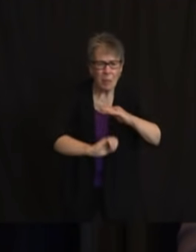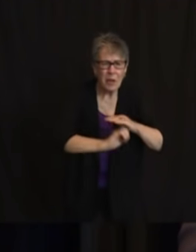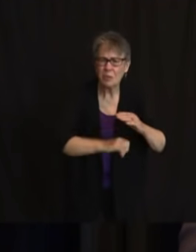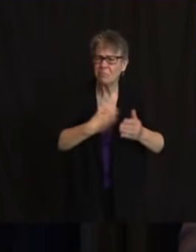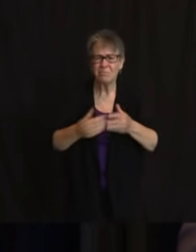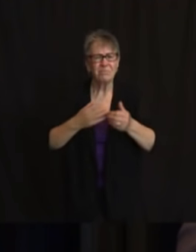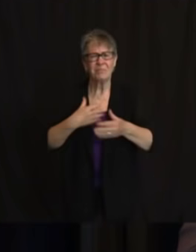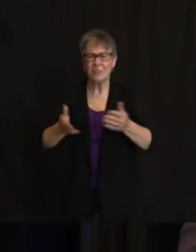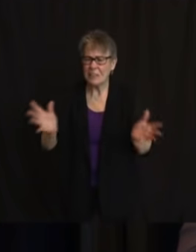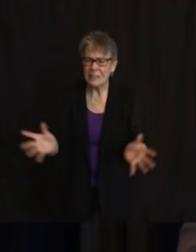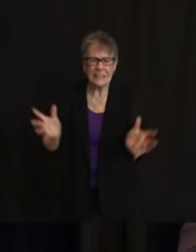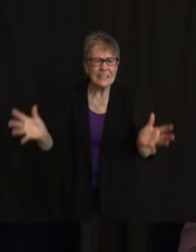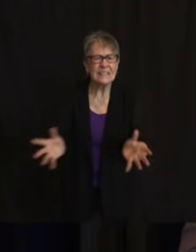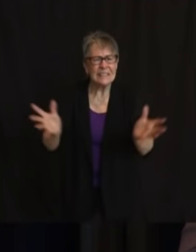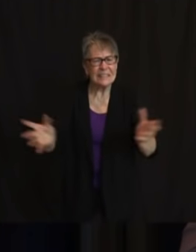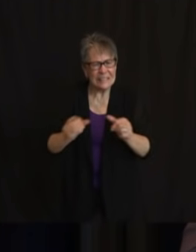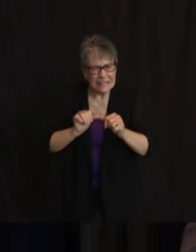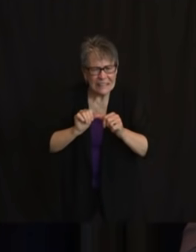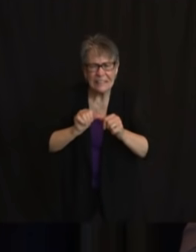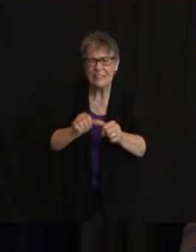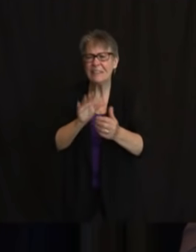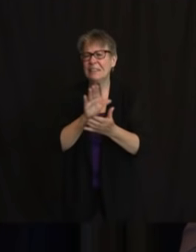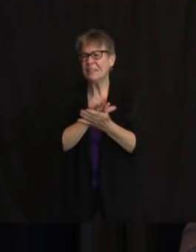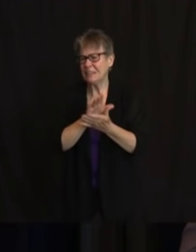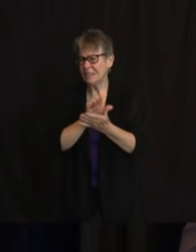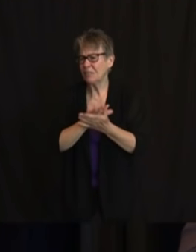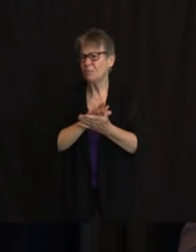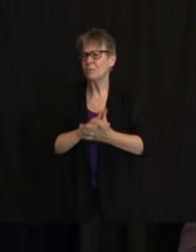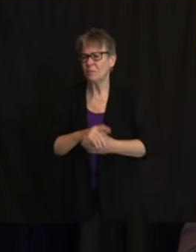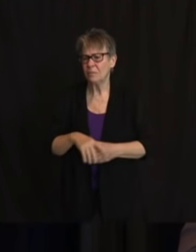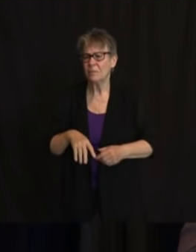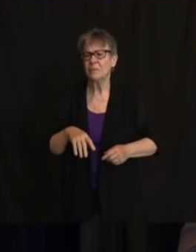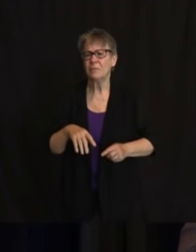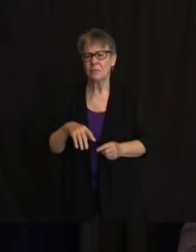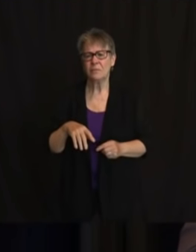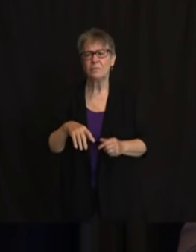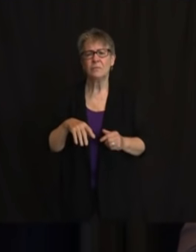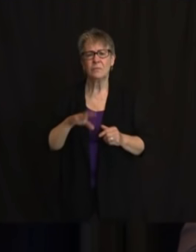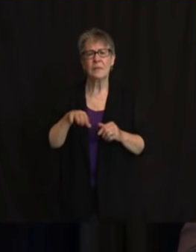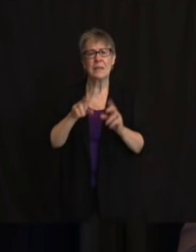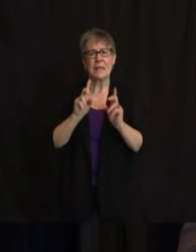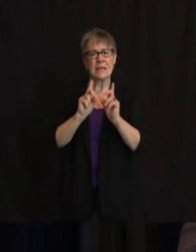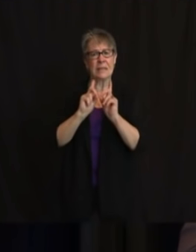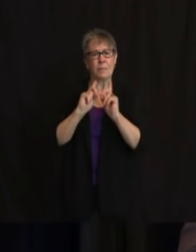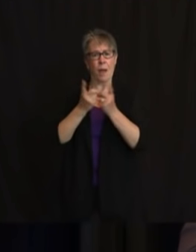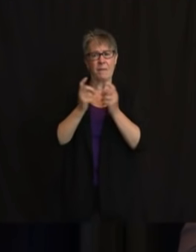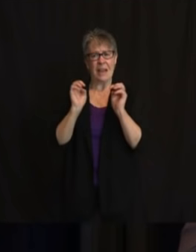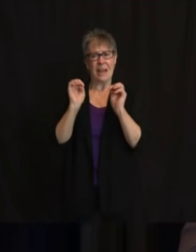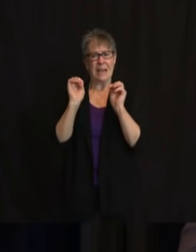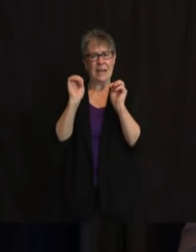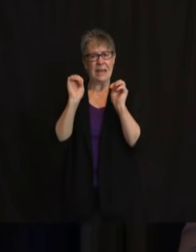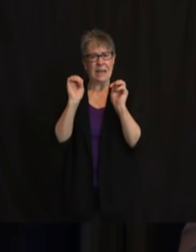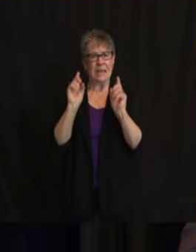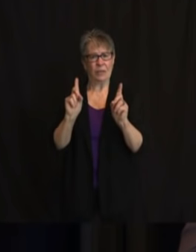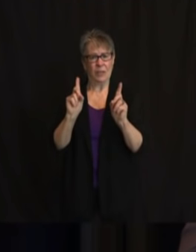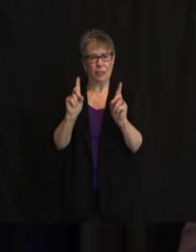of Education requires school districts to develop emergency preparedness plans that address critical areas such as delivery of